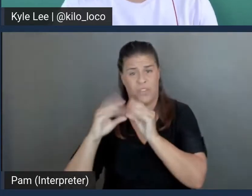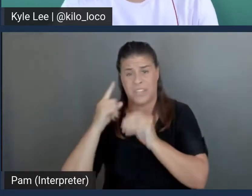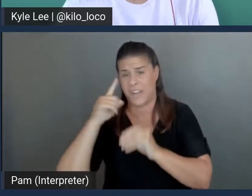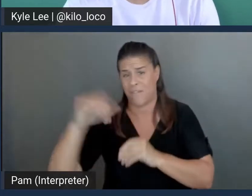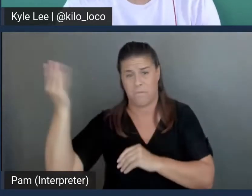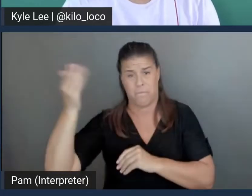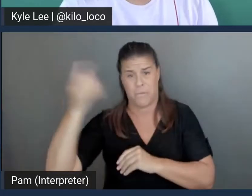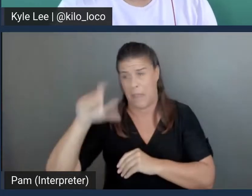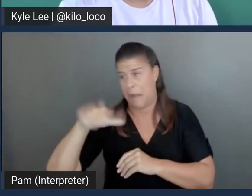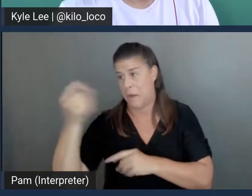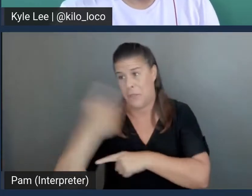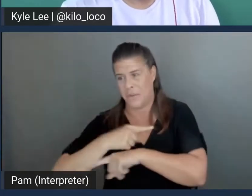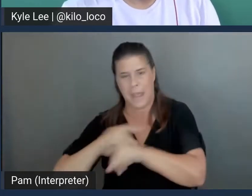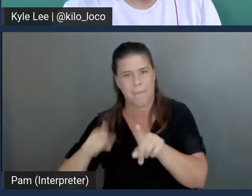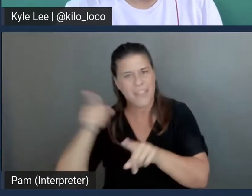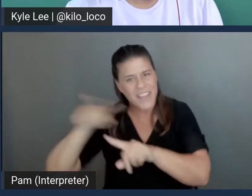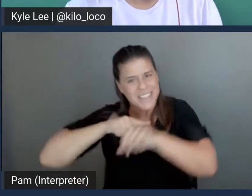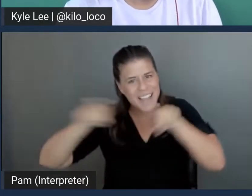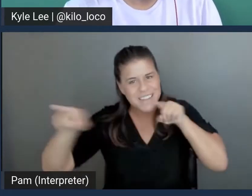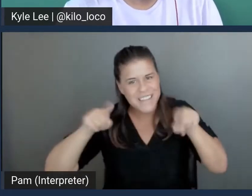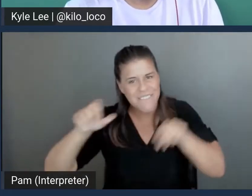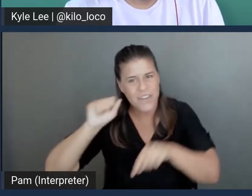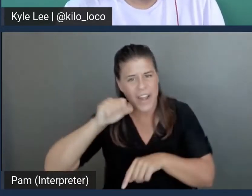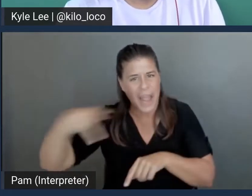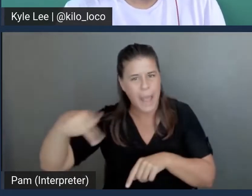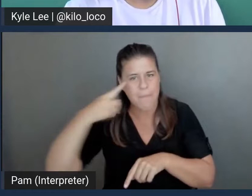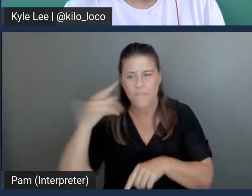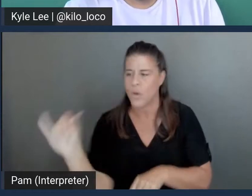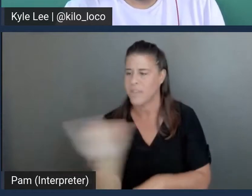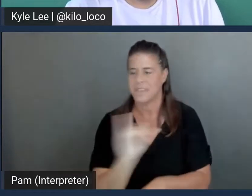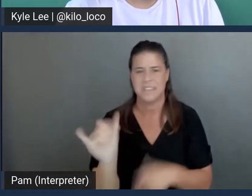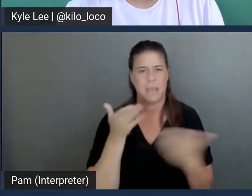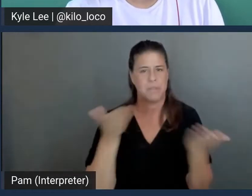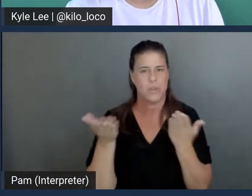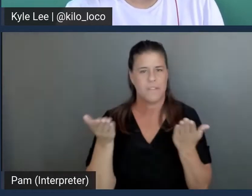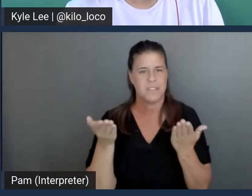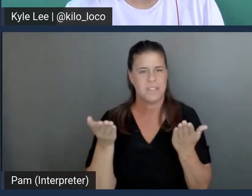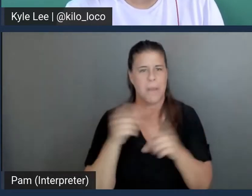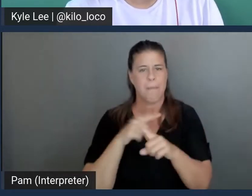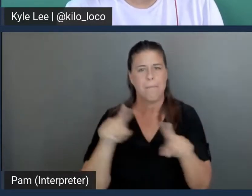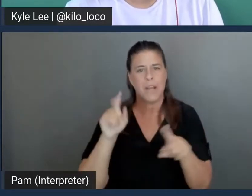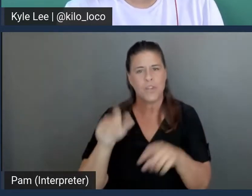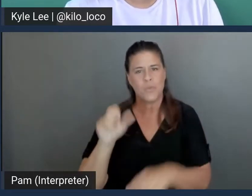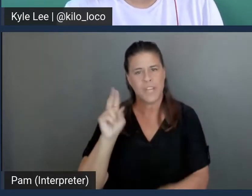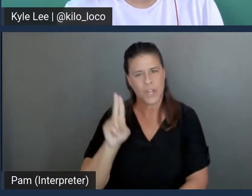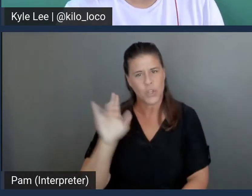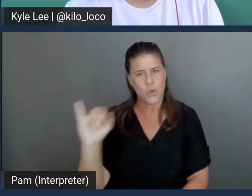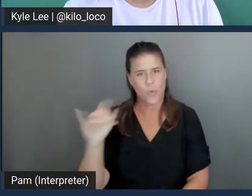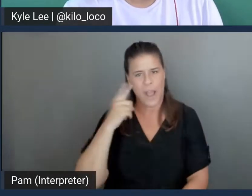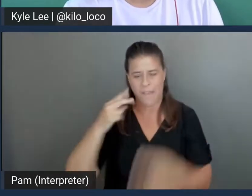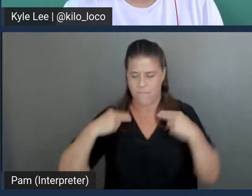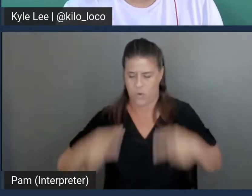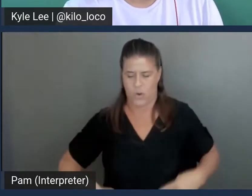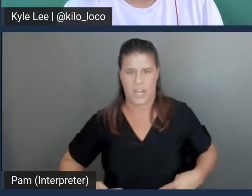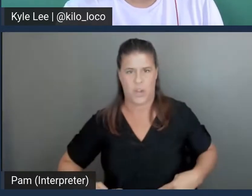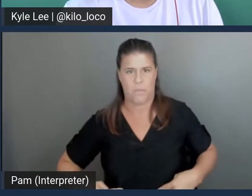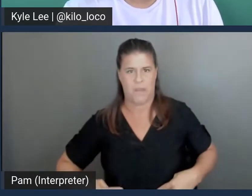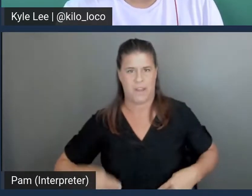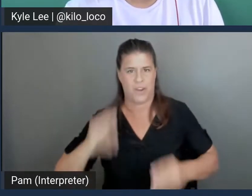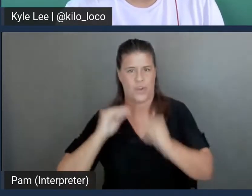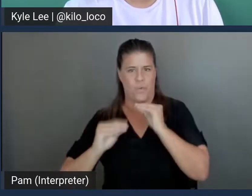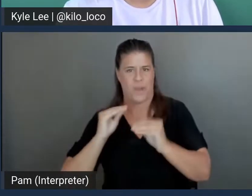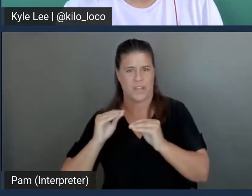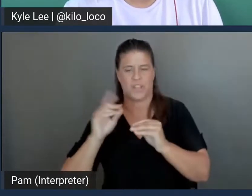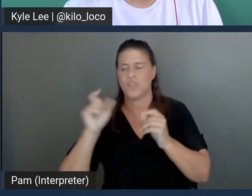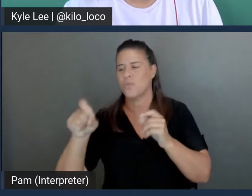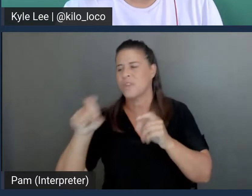day. That's a different application of the same services, but you need a UI to do human in the loop correction. Like you need all these